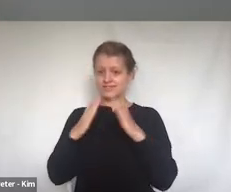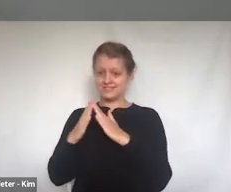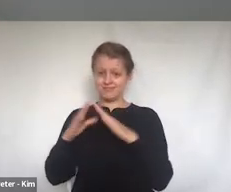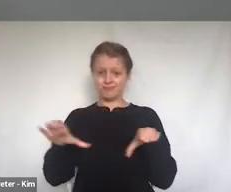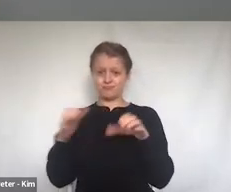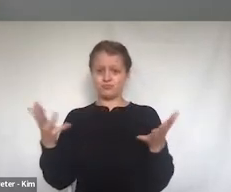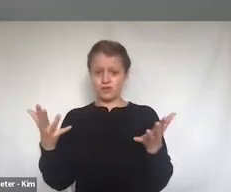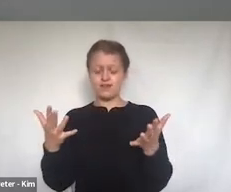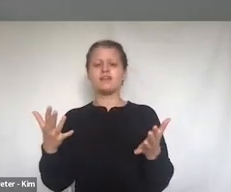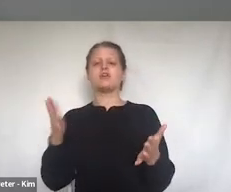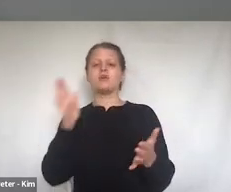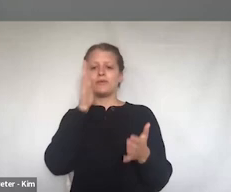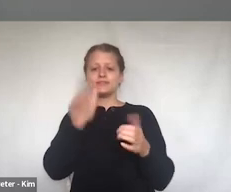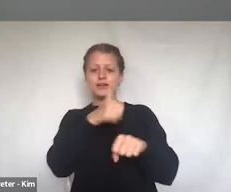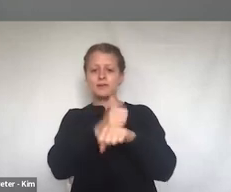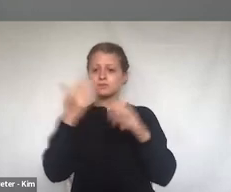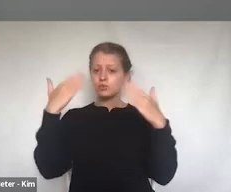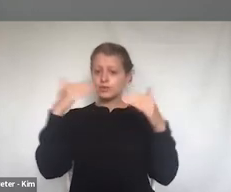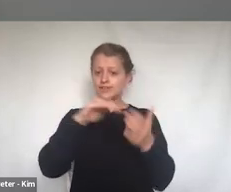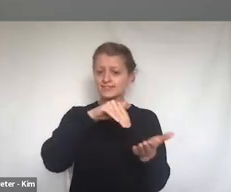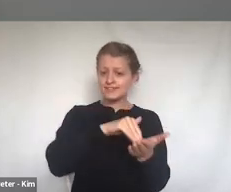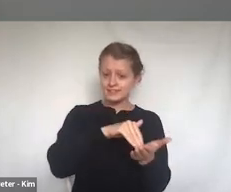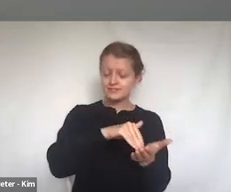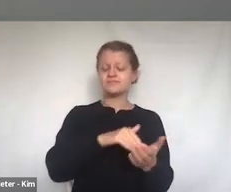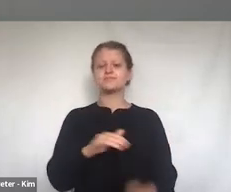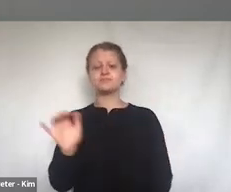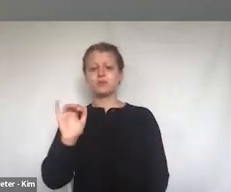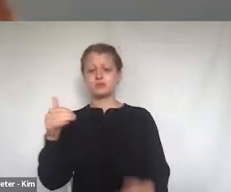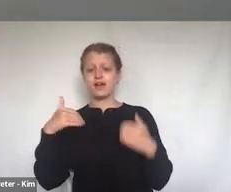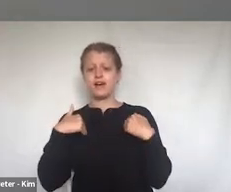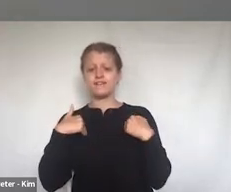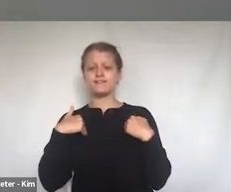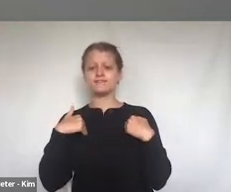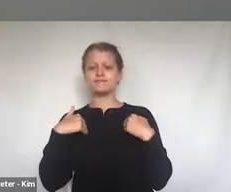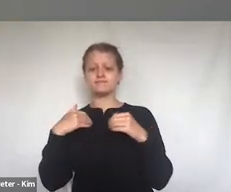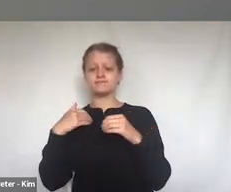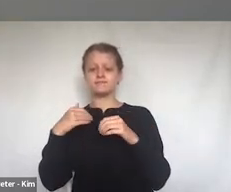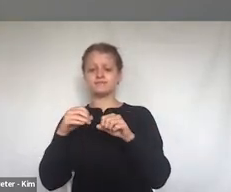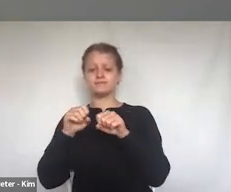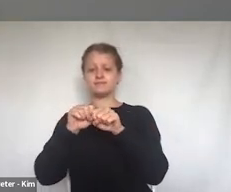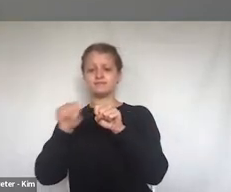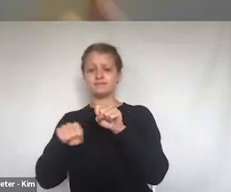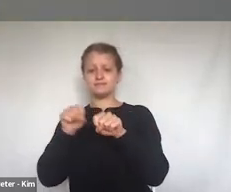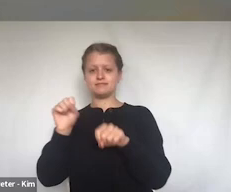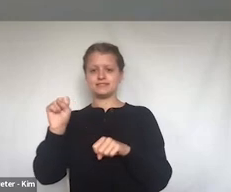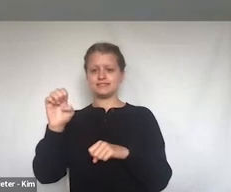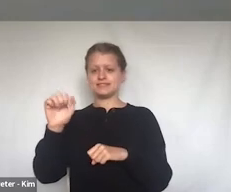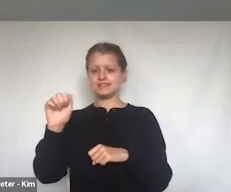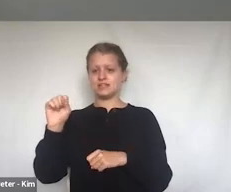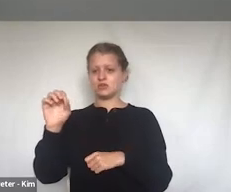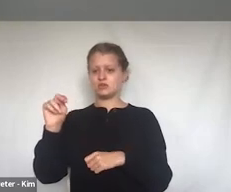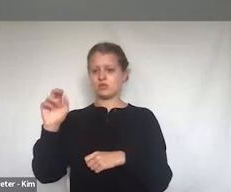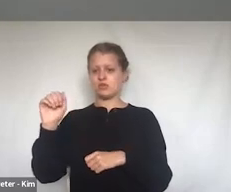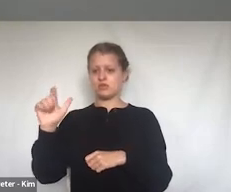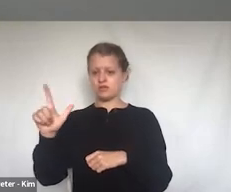activate cooling centers. But then we also have seasonal readiness, so things that we put in place, we actually put in place